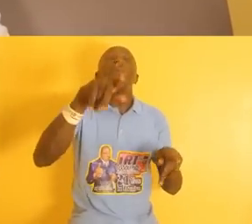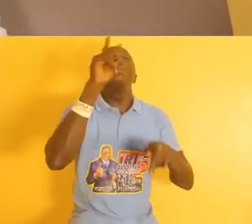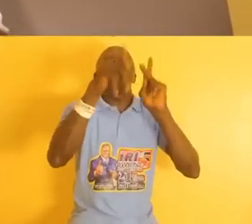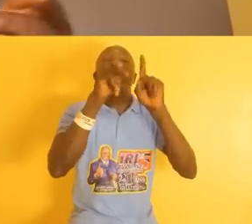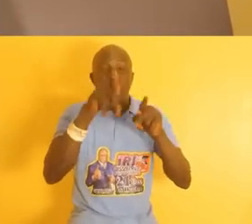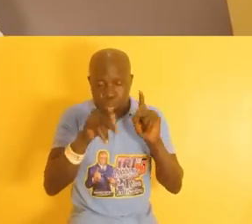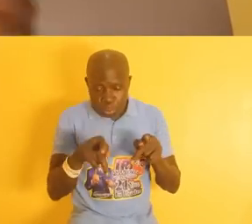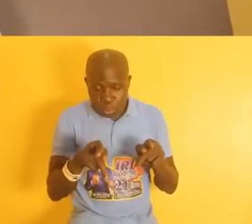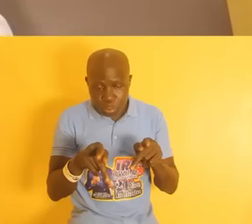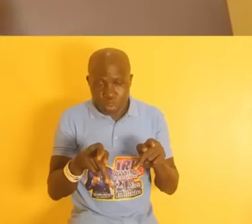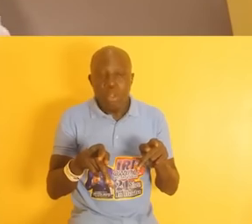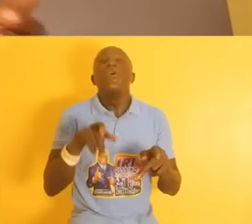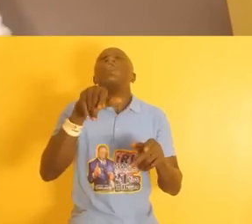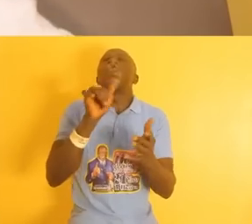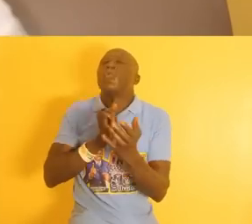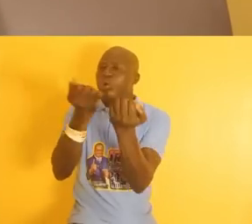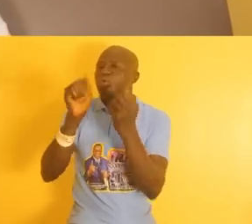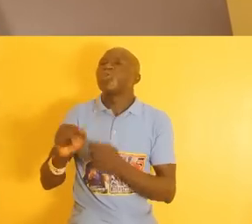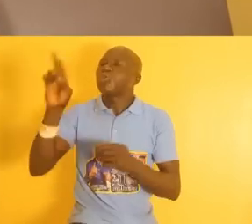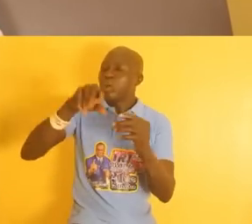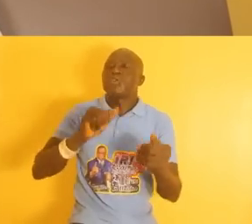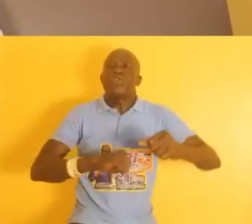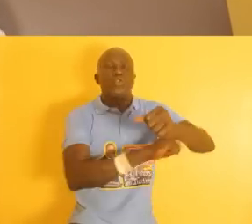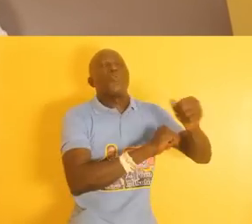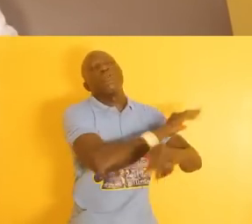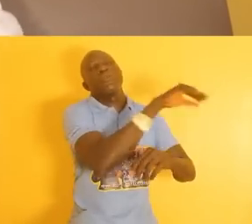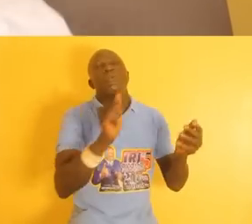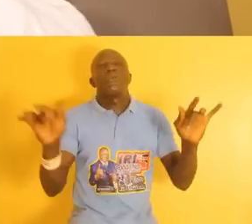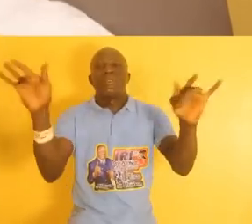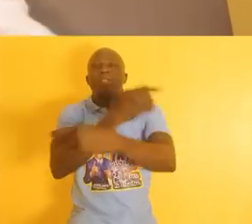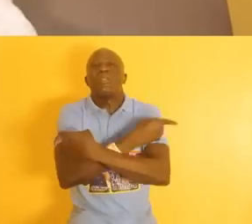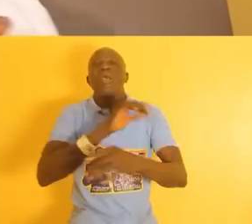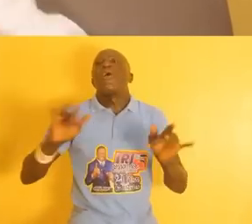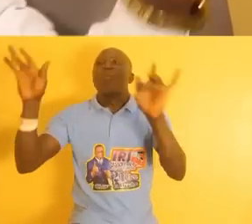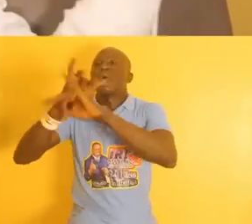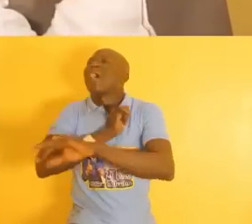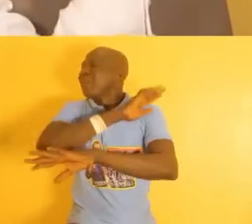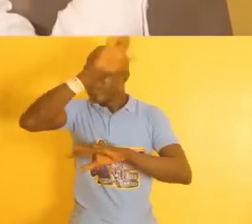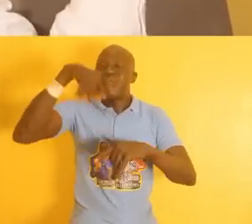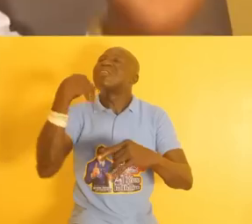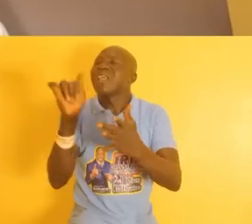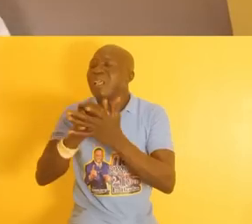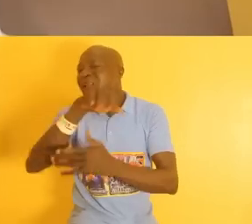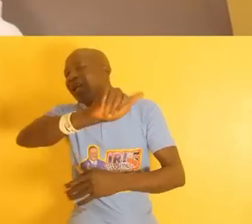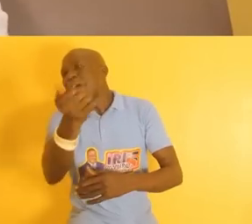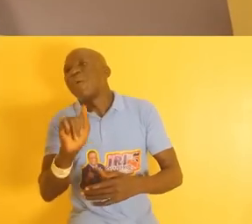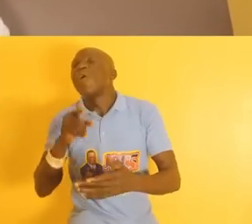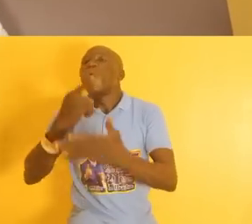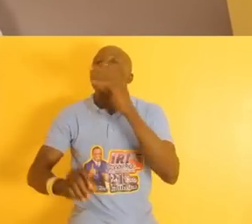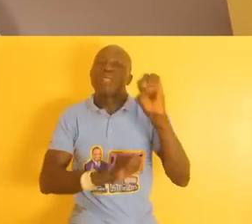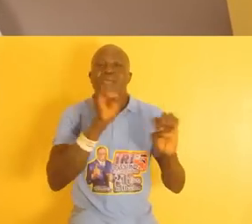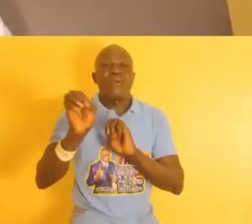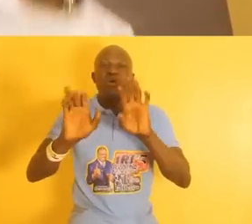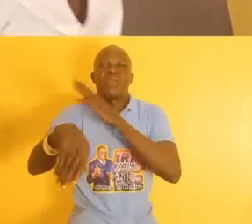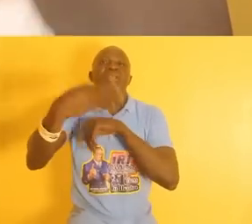Oh, you people. I want you to ask on the day of mercy. Me, you can buy. I don't say any more. Don't know about the phone. You